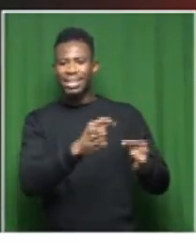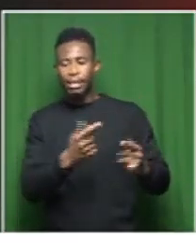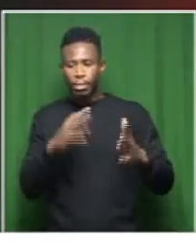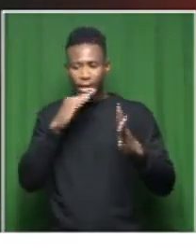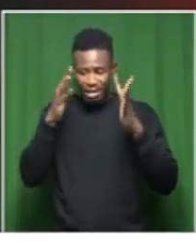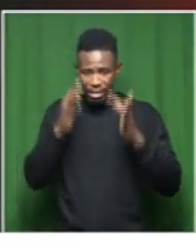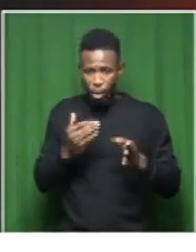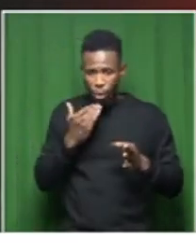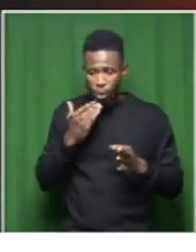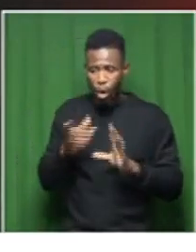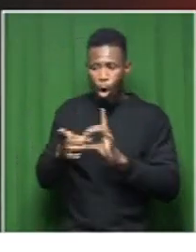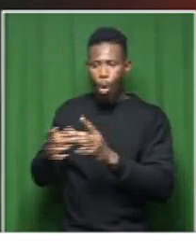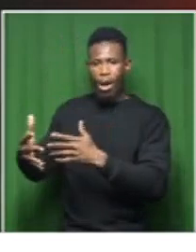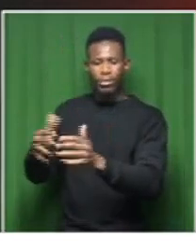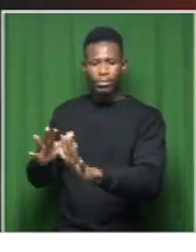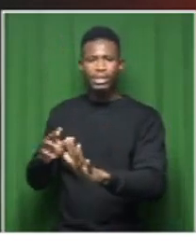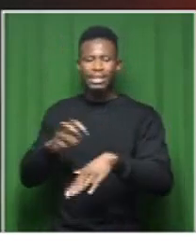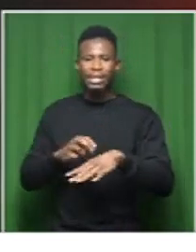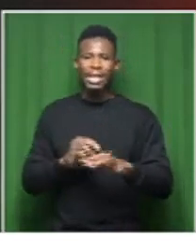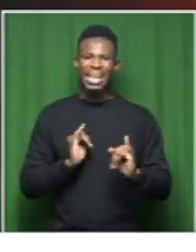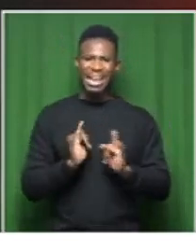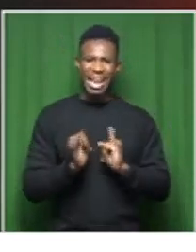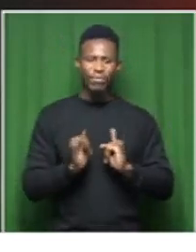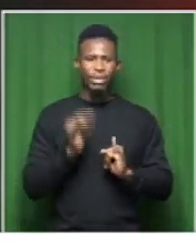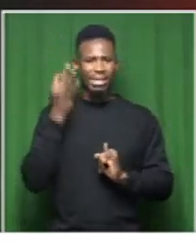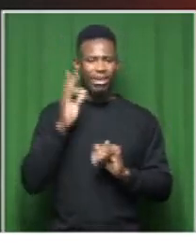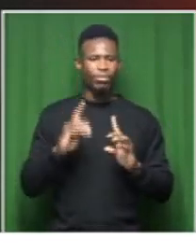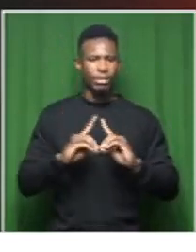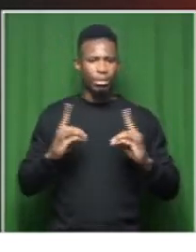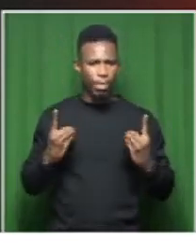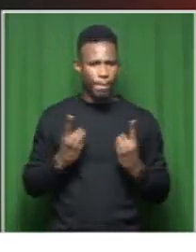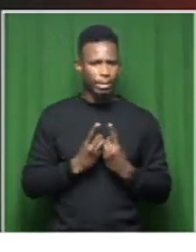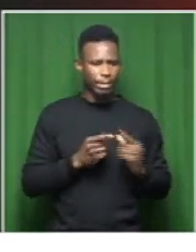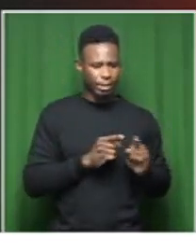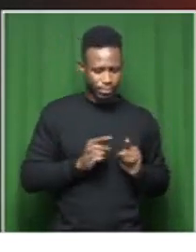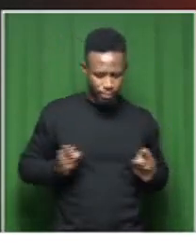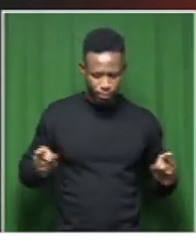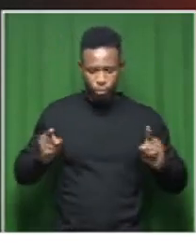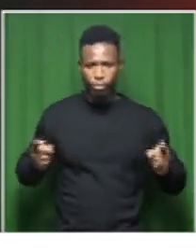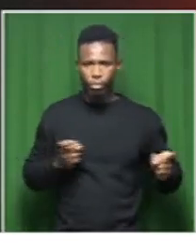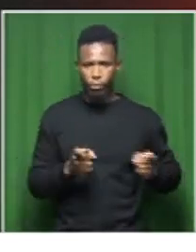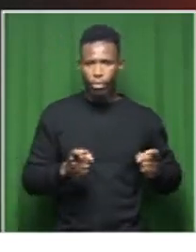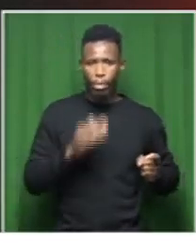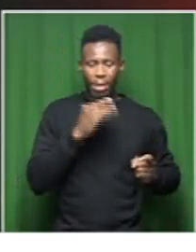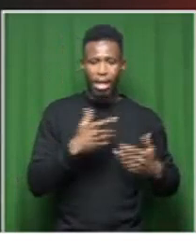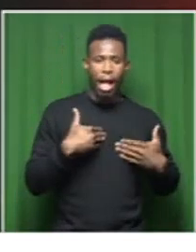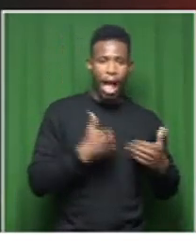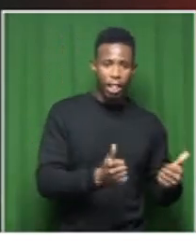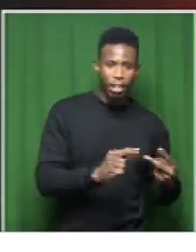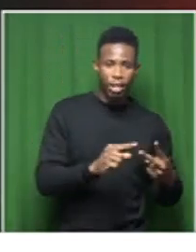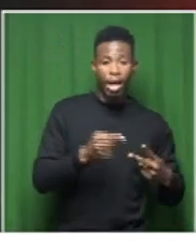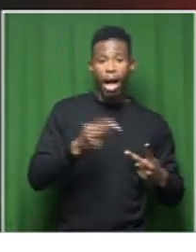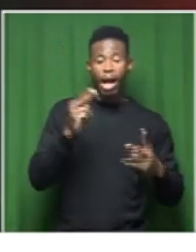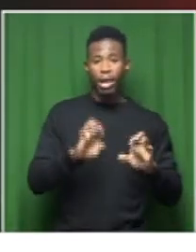only. It's done by at least 11 government departments, which get impacted. Health, higher